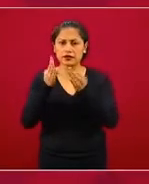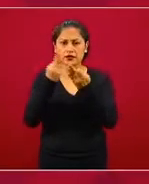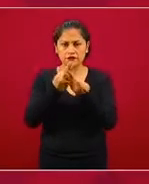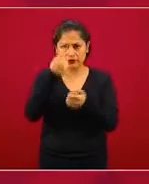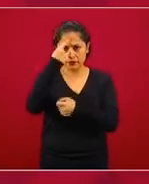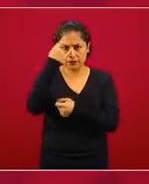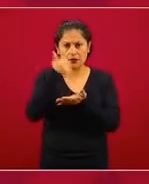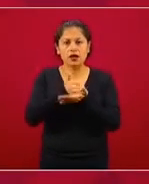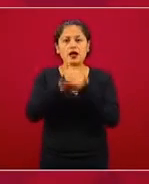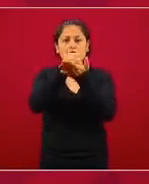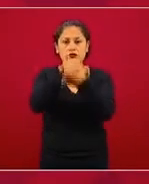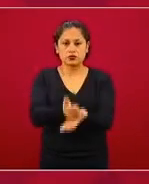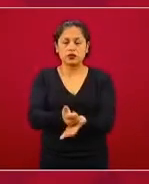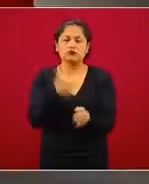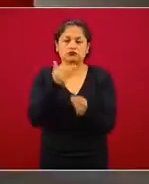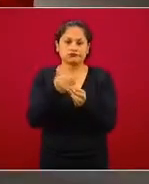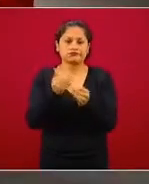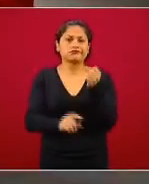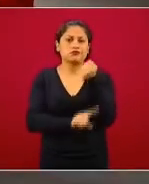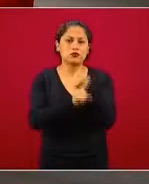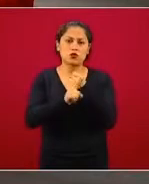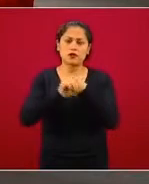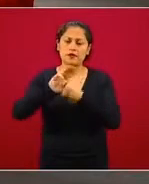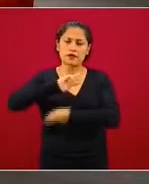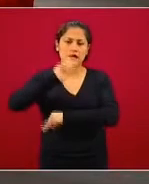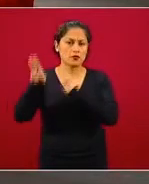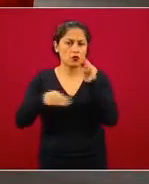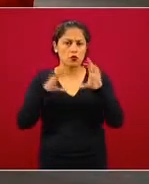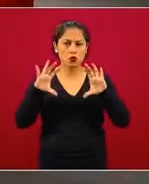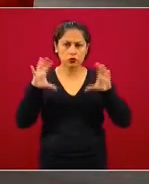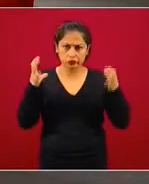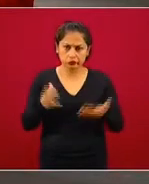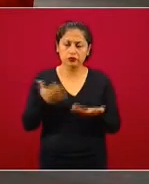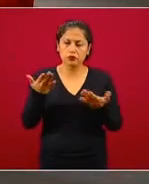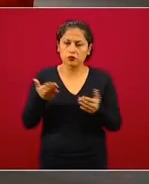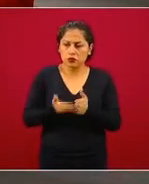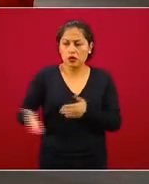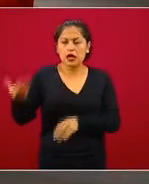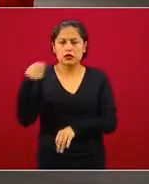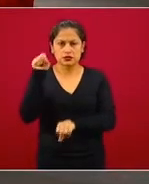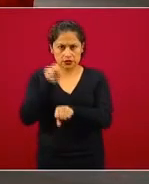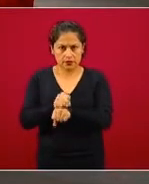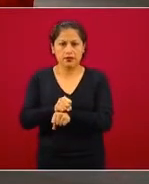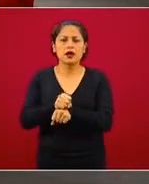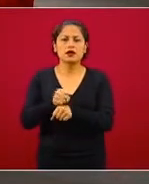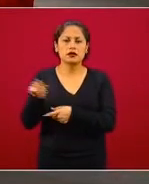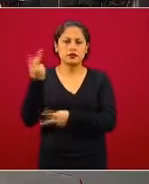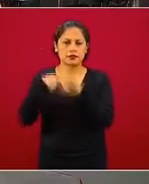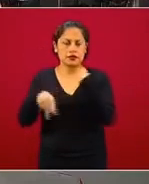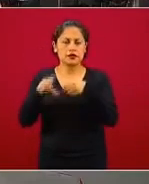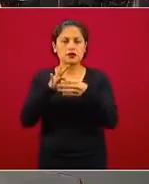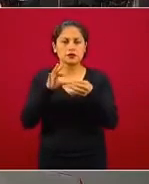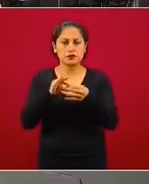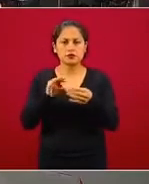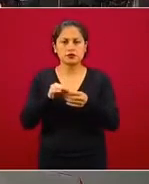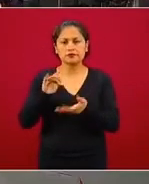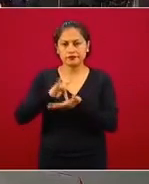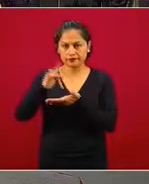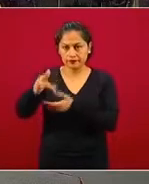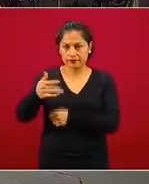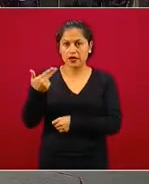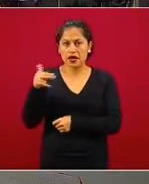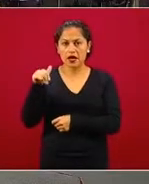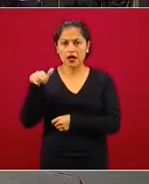over the está next enfrentando few el mundo entero. days, Entonces, la her segunda as well diputada. Muchas as gracias, the Blanca. head Hans of Salazar, the y si nos da Women's tiempo, Institute Blanca and Valdés. other colleagues